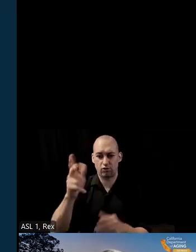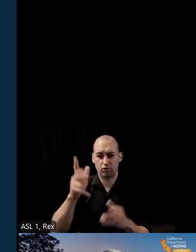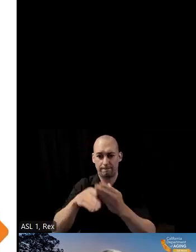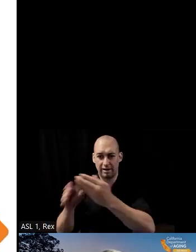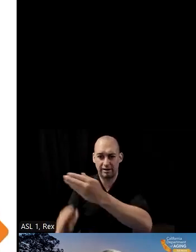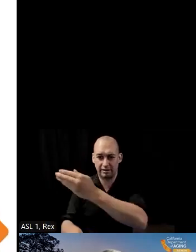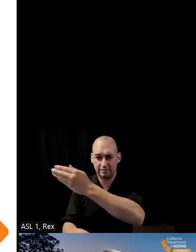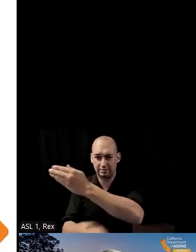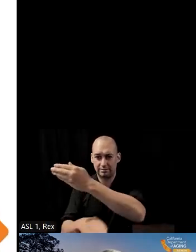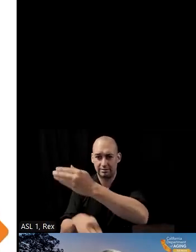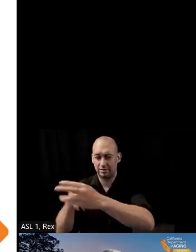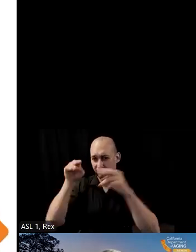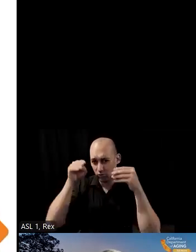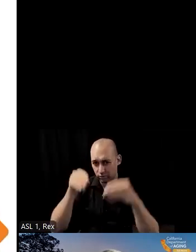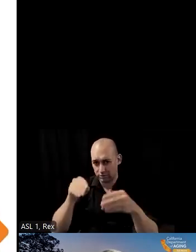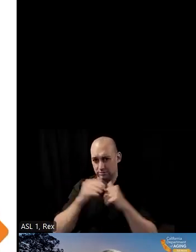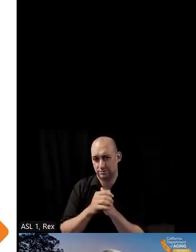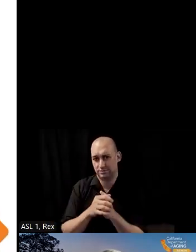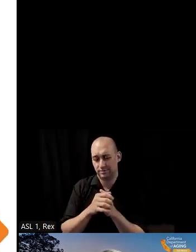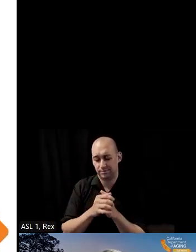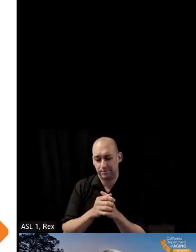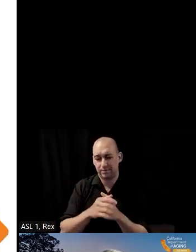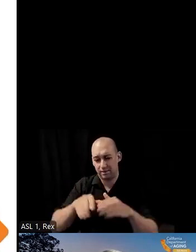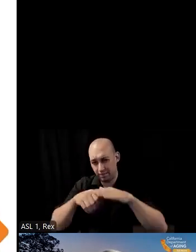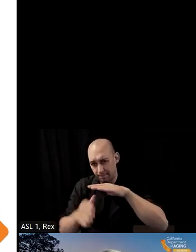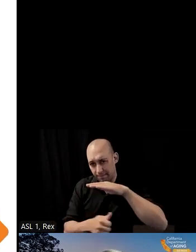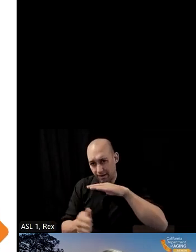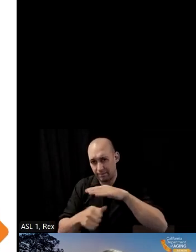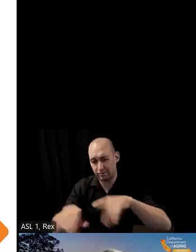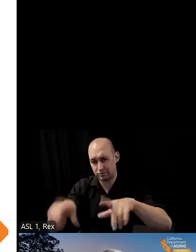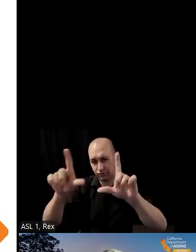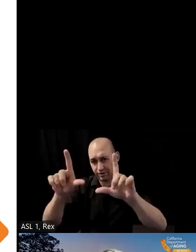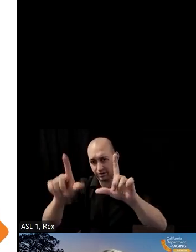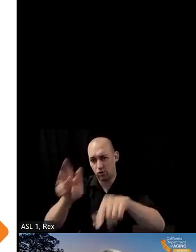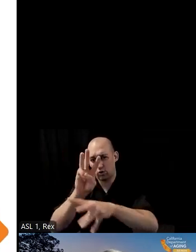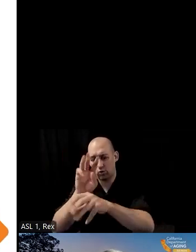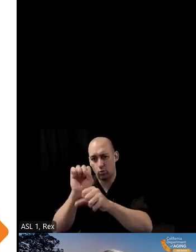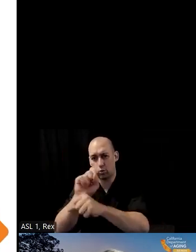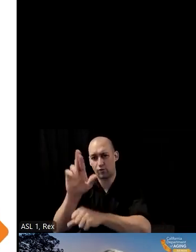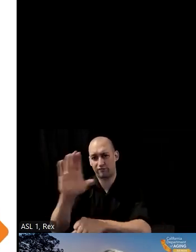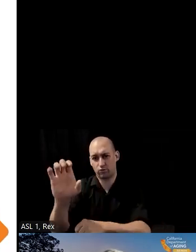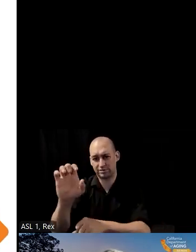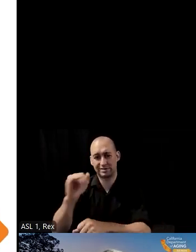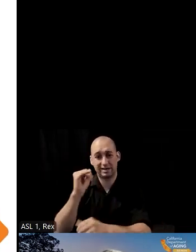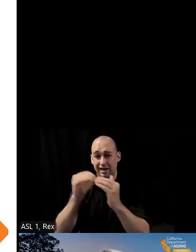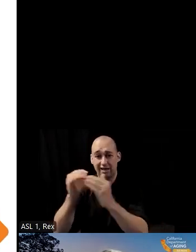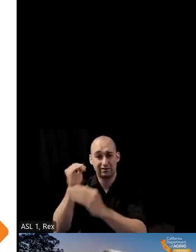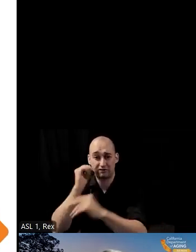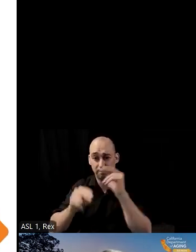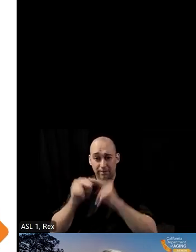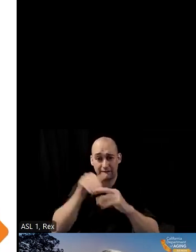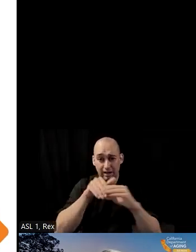on, third bucket is at the bottom of the screen, workforce. So even if we've built out access in the system and we have it